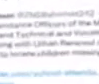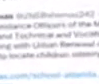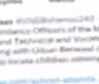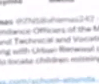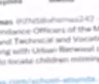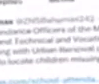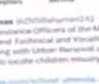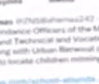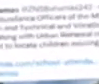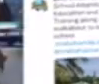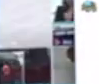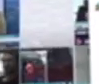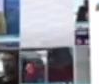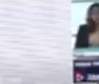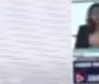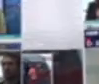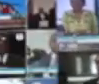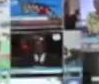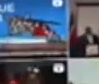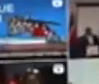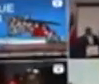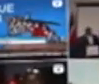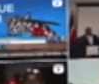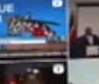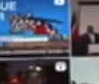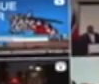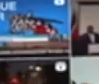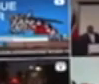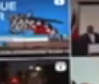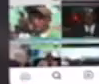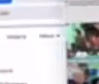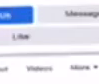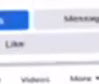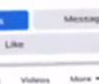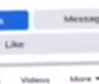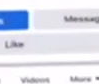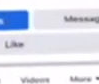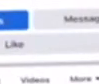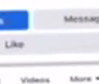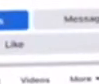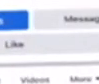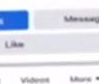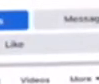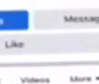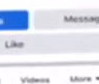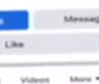follow us on X, TikTok, Instagram, or Facebook.